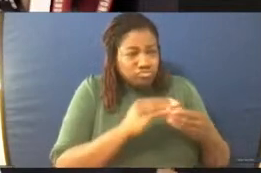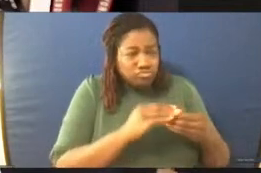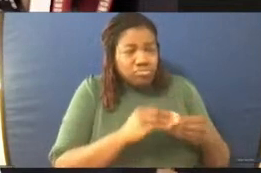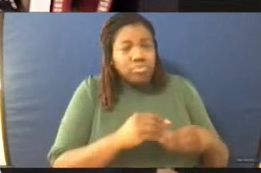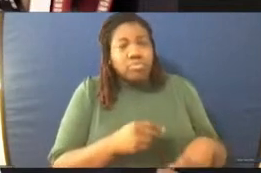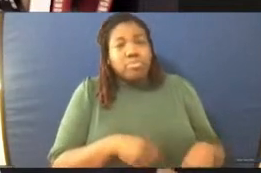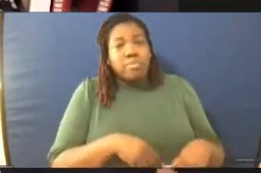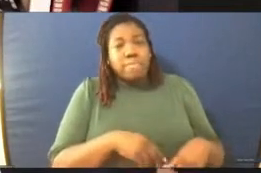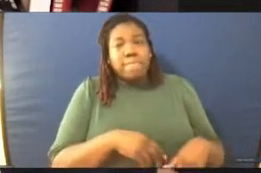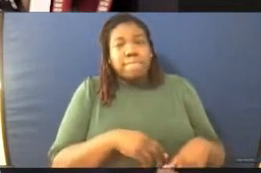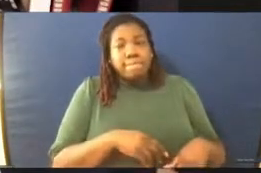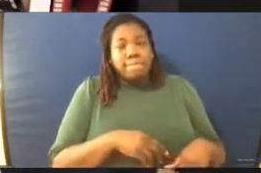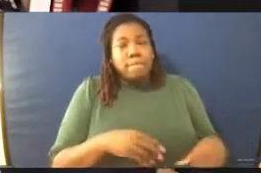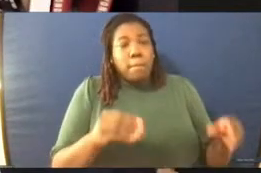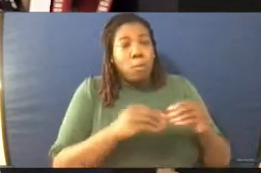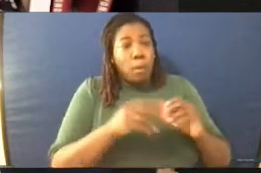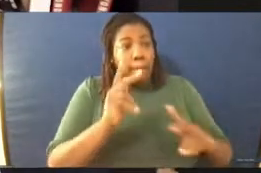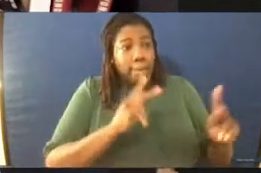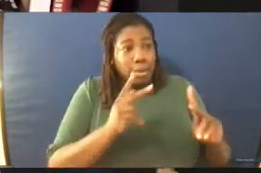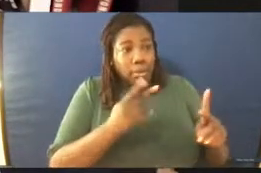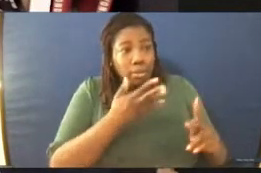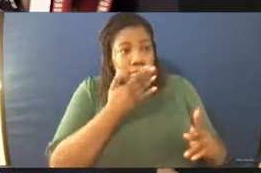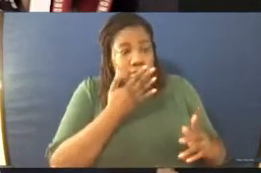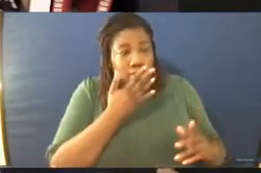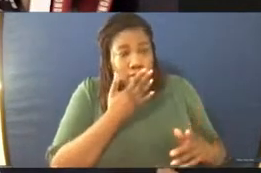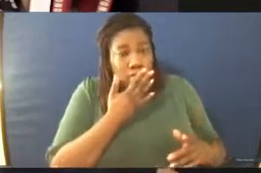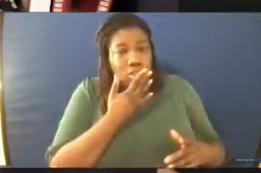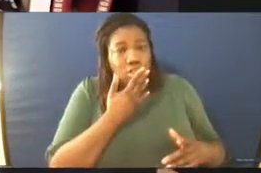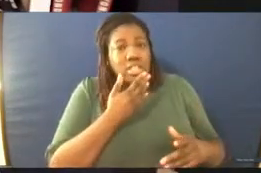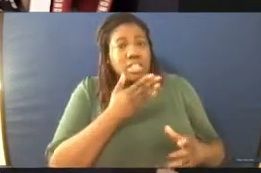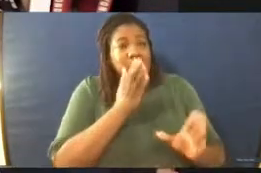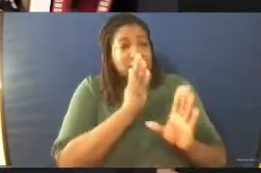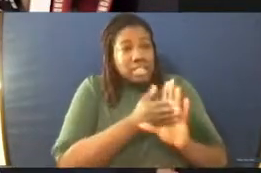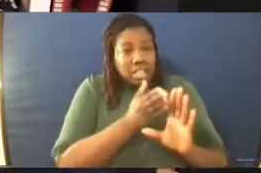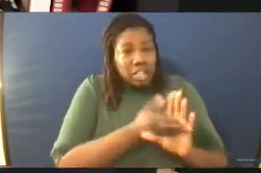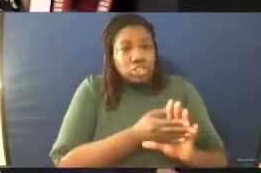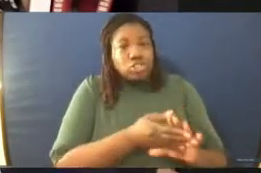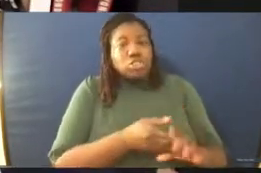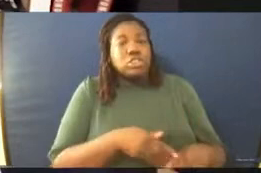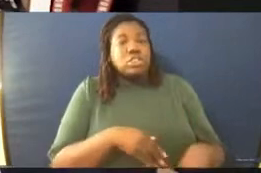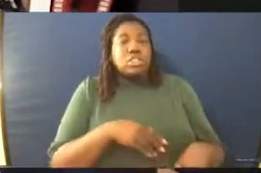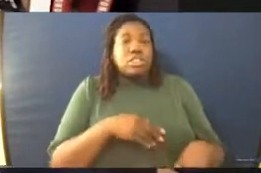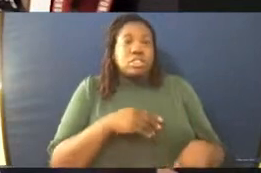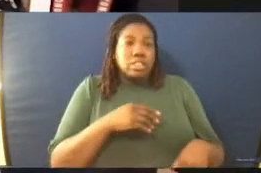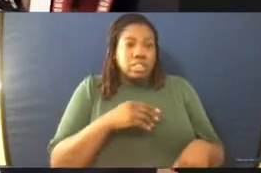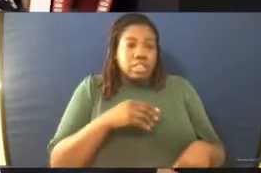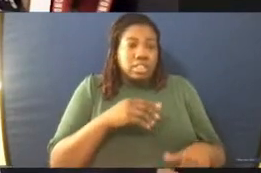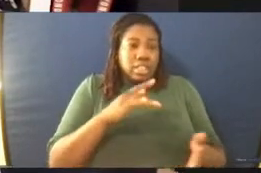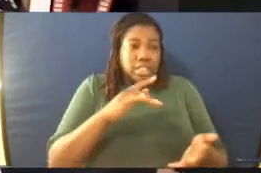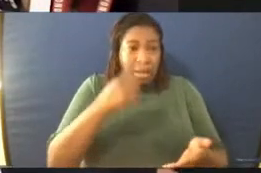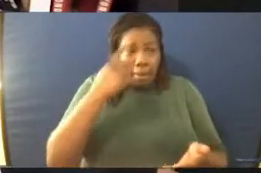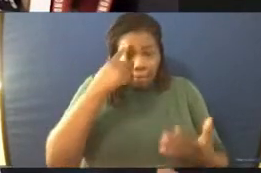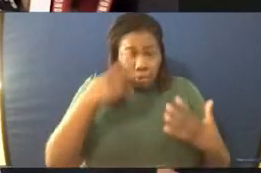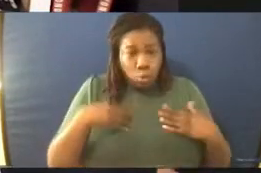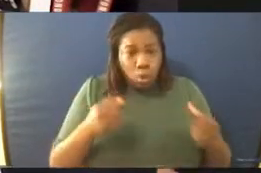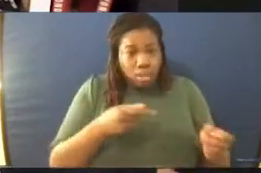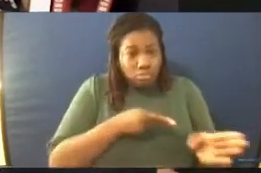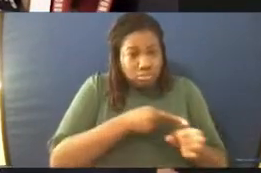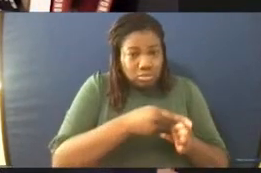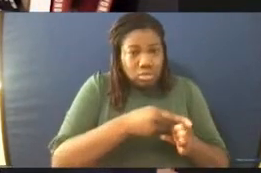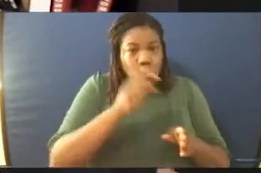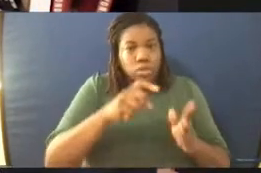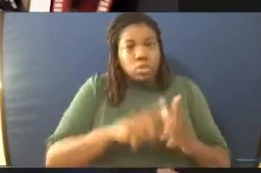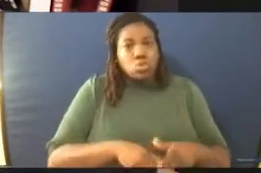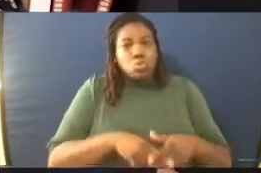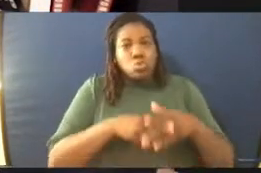get more people of color in psychology and psychiatry and in the mental health field, we have to begin